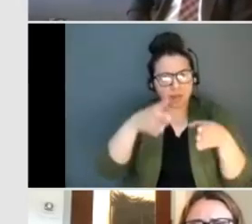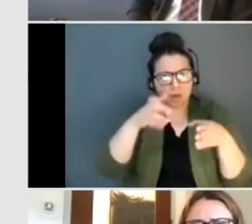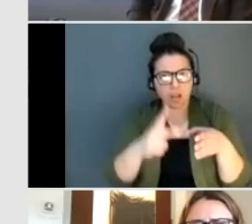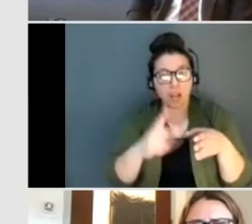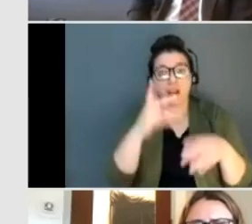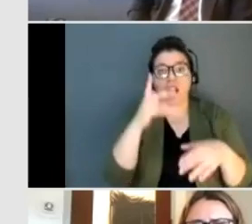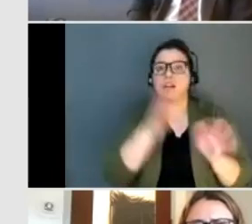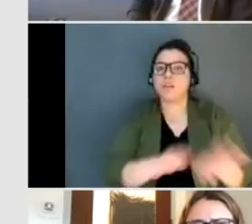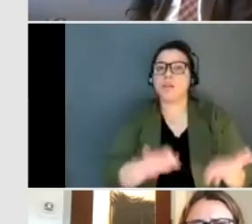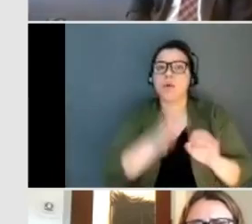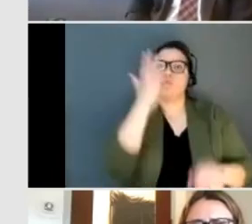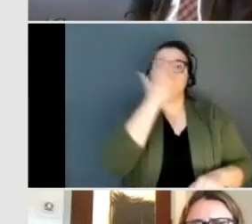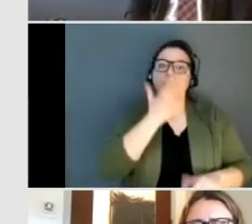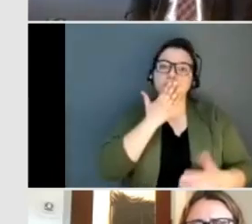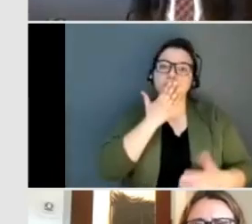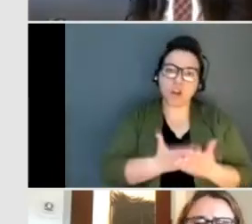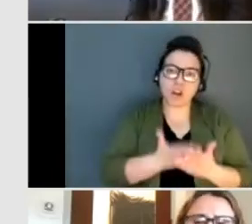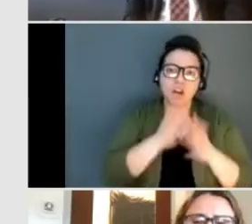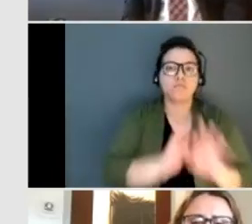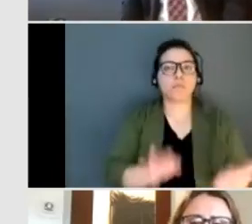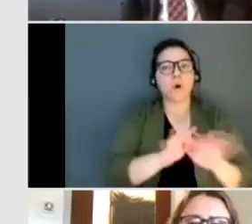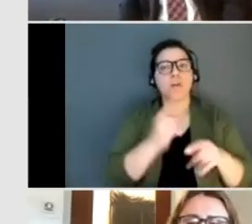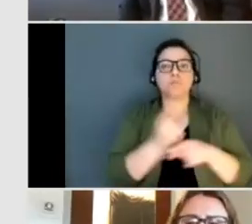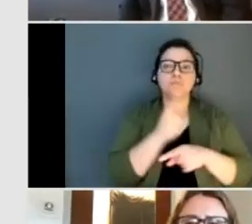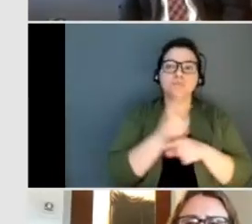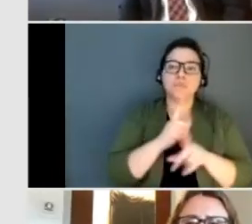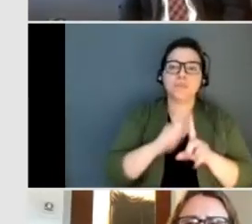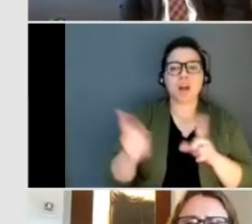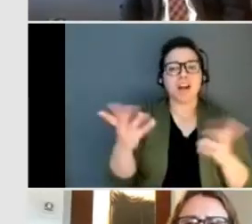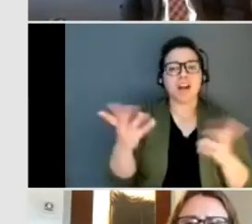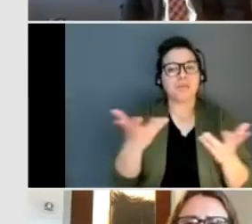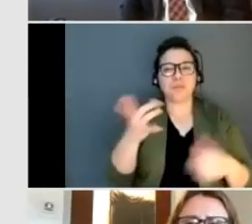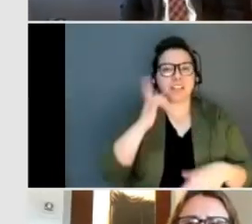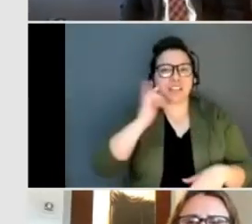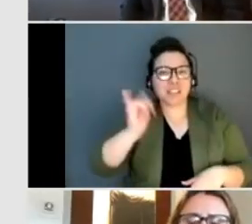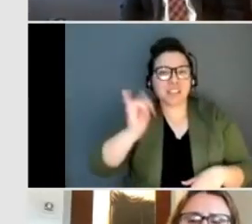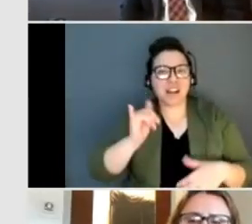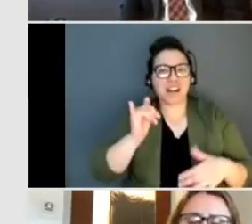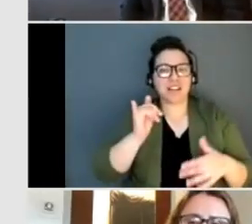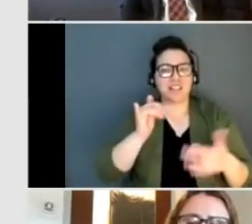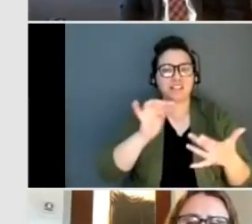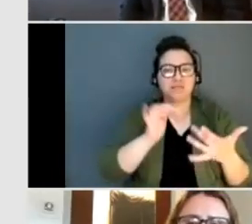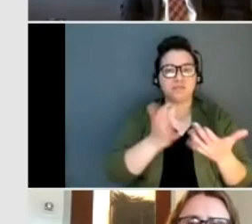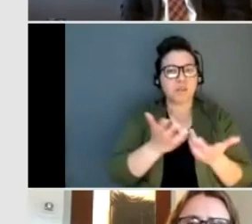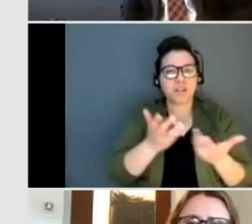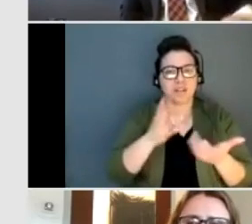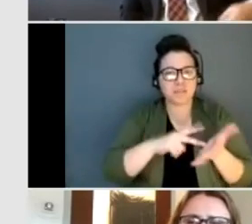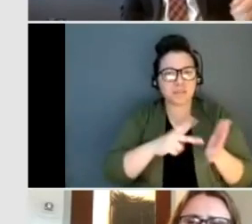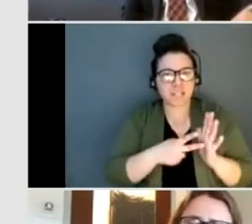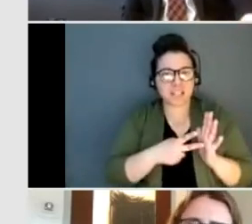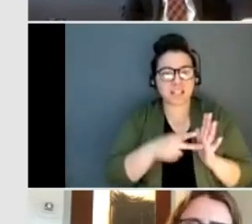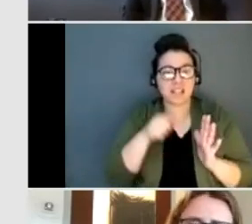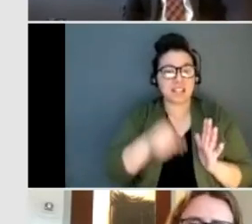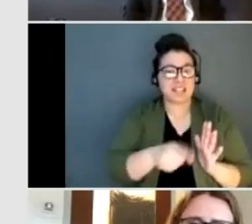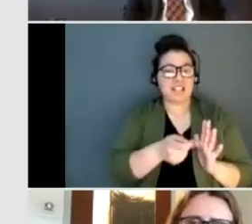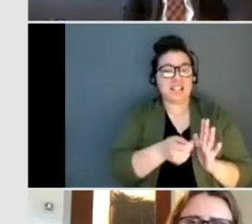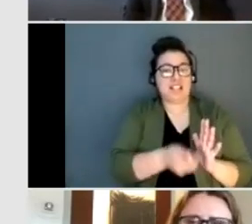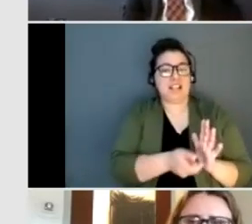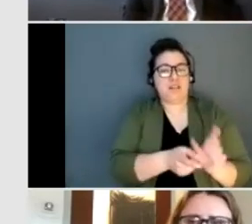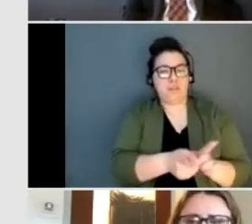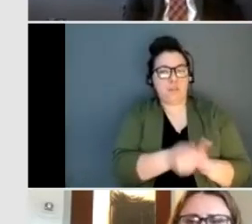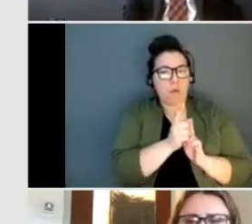your best, important to be appropriate, but what does that actually look like in the real world? It's these little moments where we're being